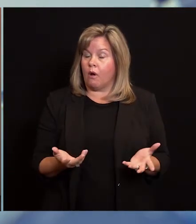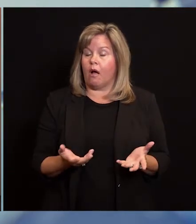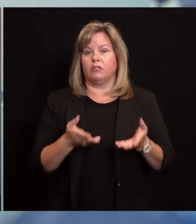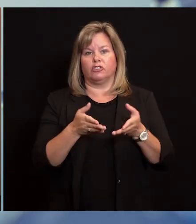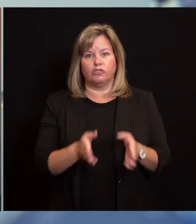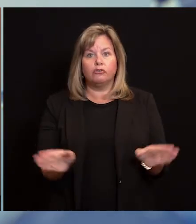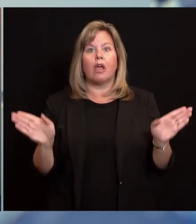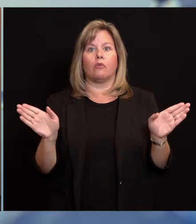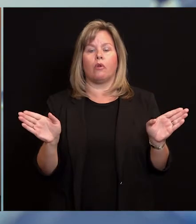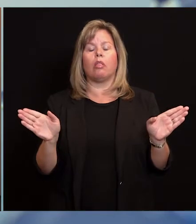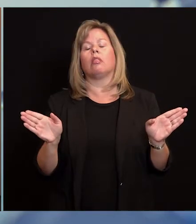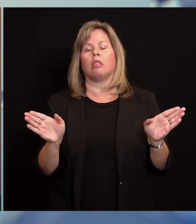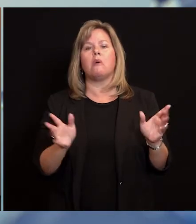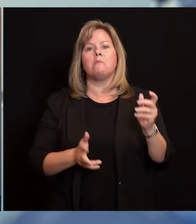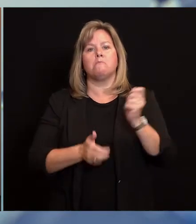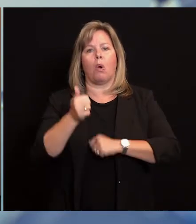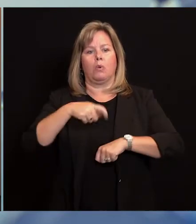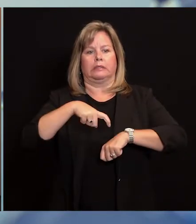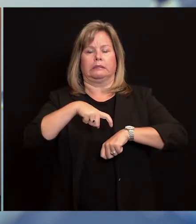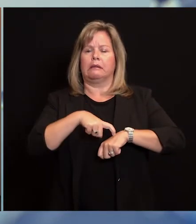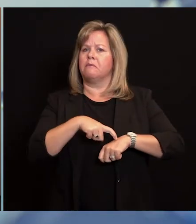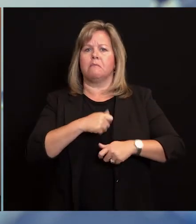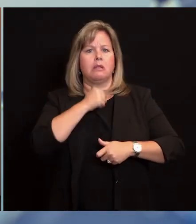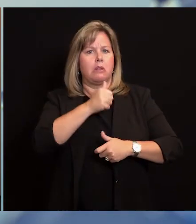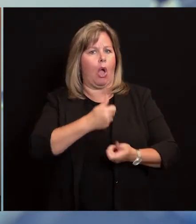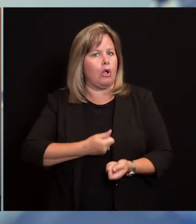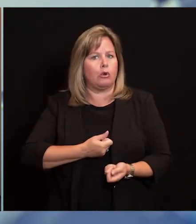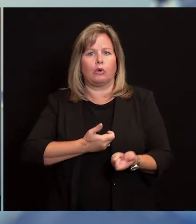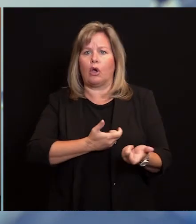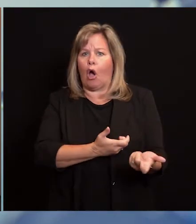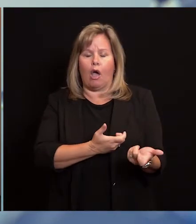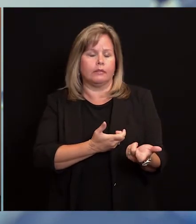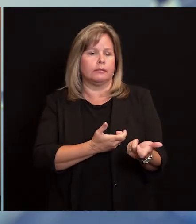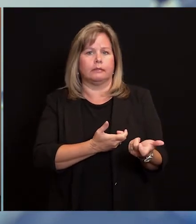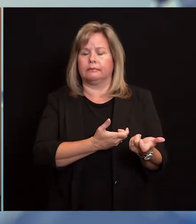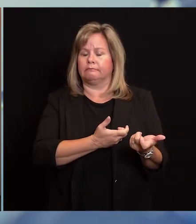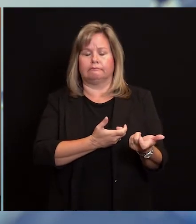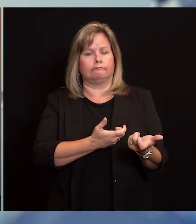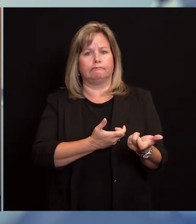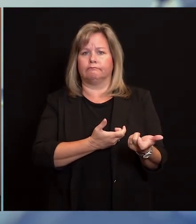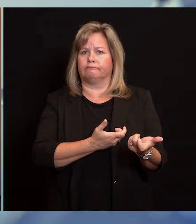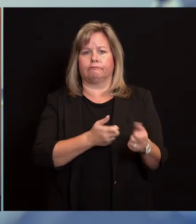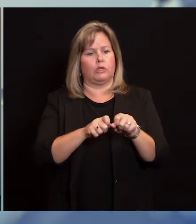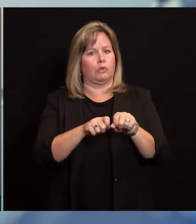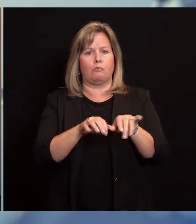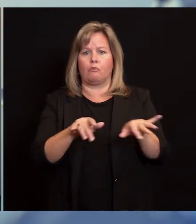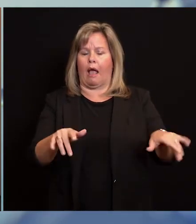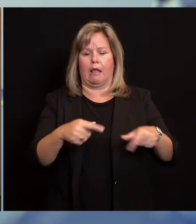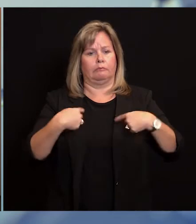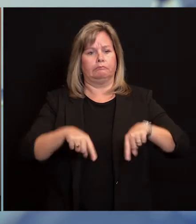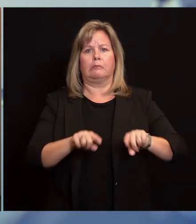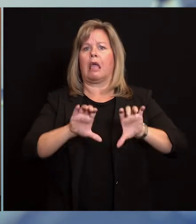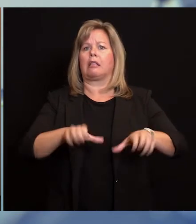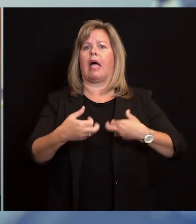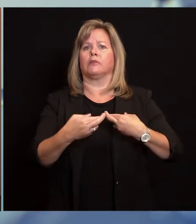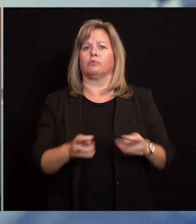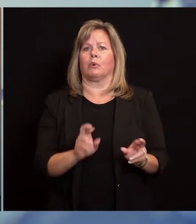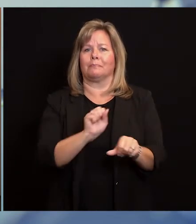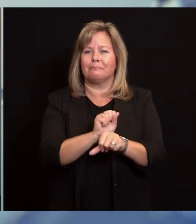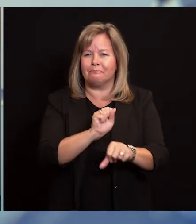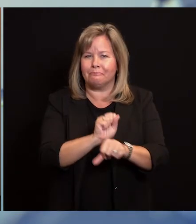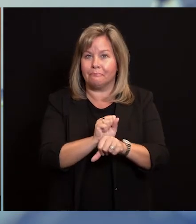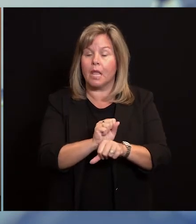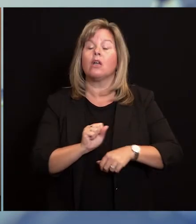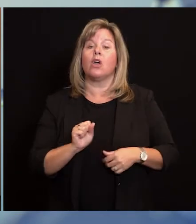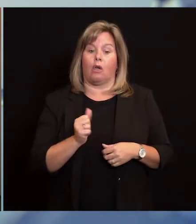that these cases are not being caused through spread in the classroom. Very few of the cases that